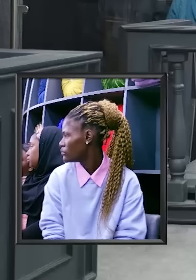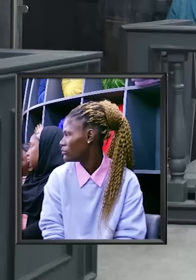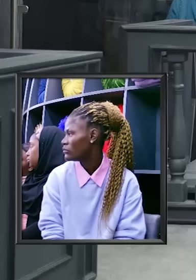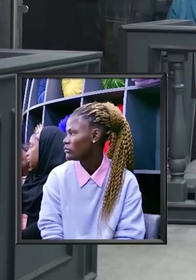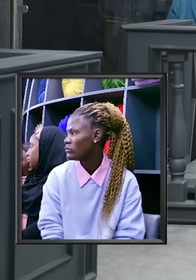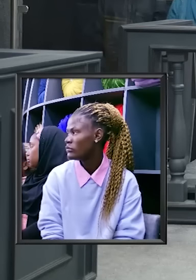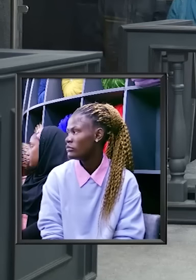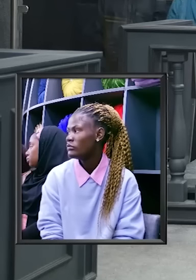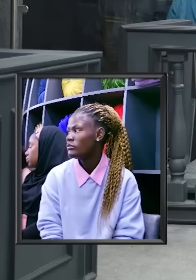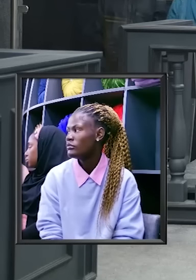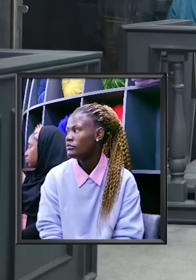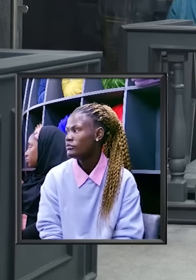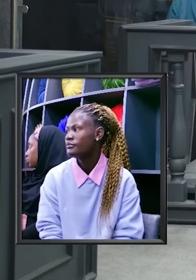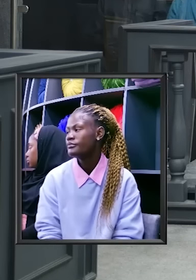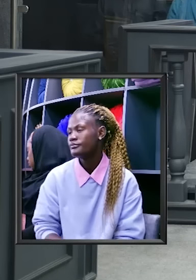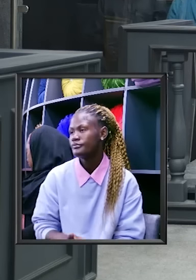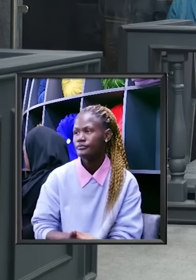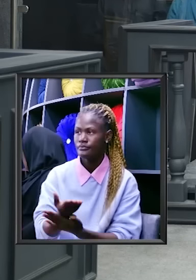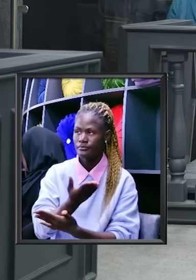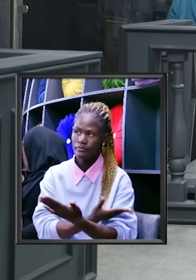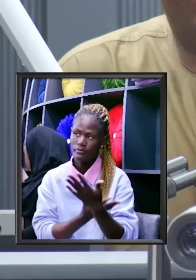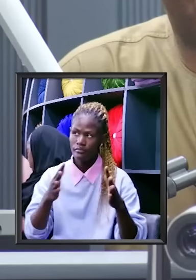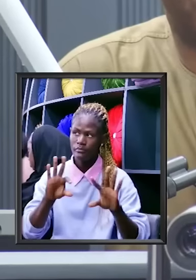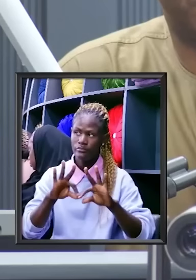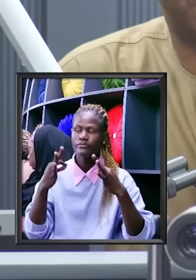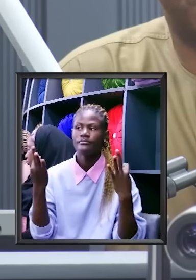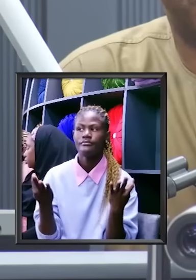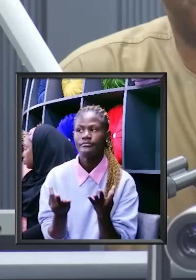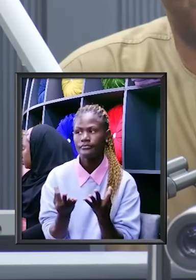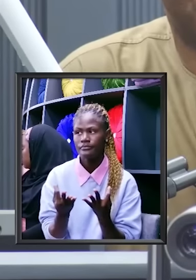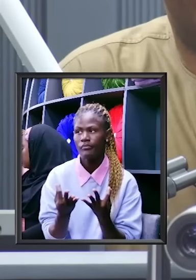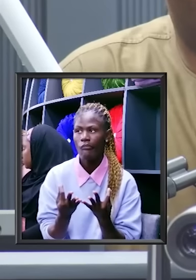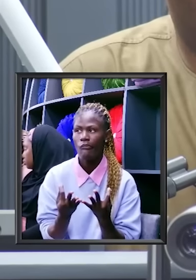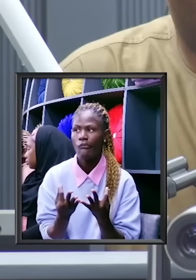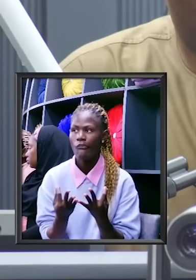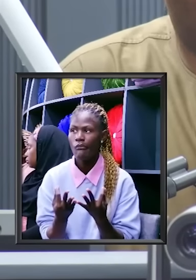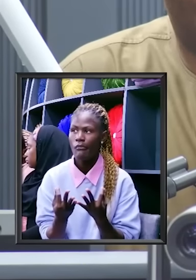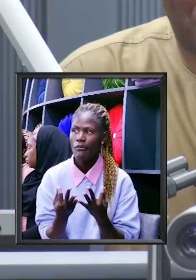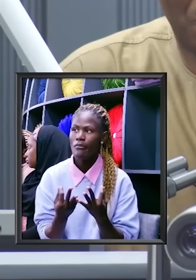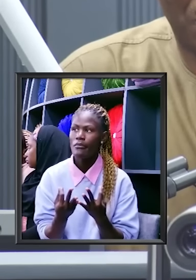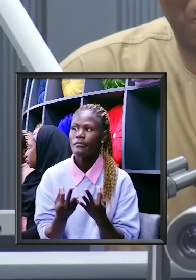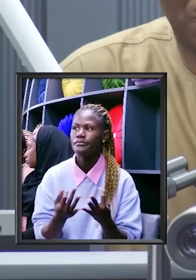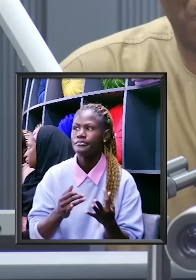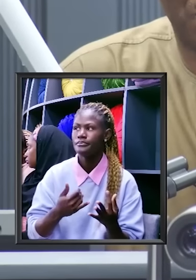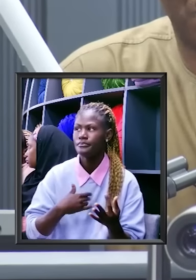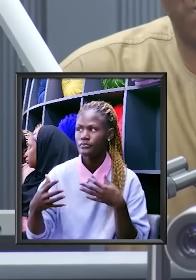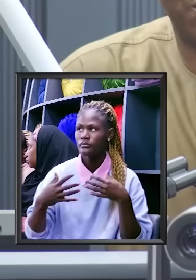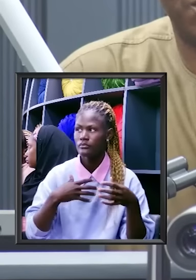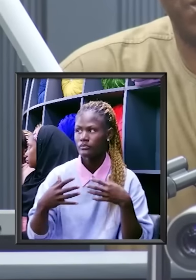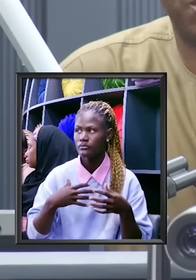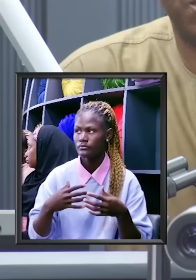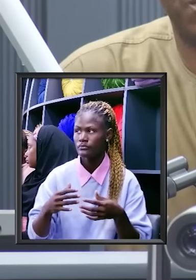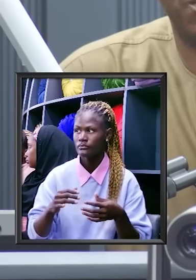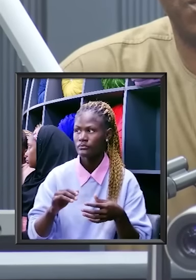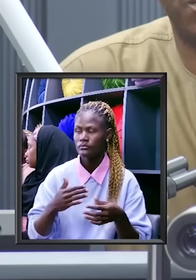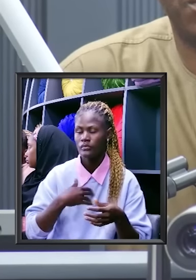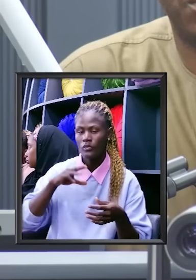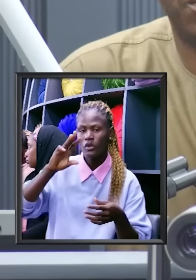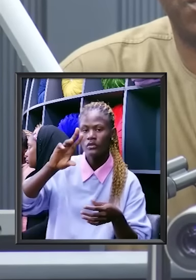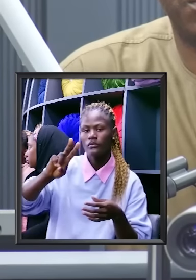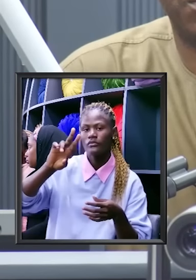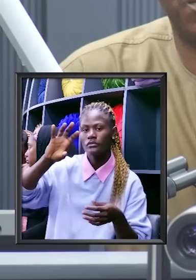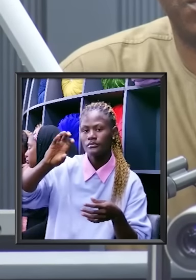Hmm. Good morning, Brekete Family. Good morning, sir. My case, I'm Mr. Vincent